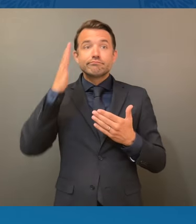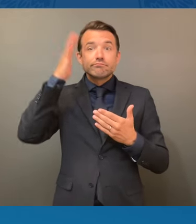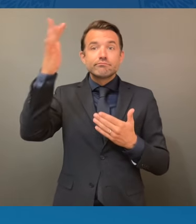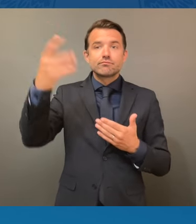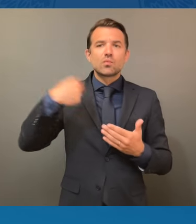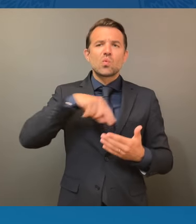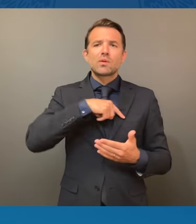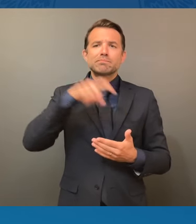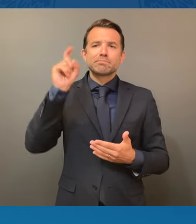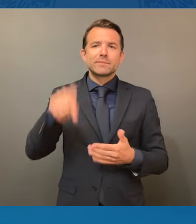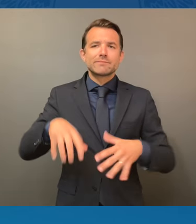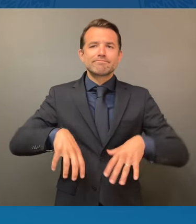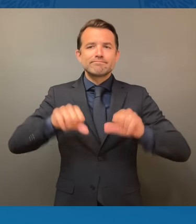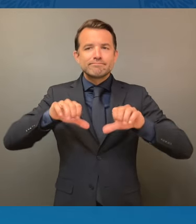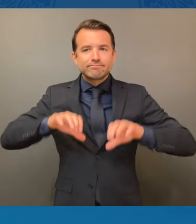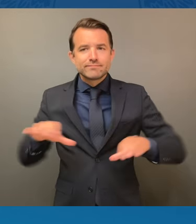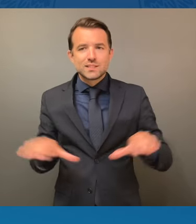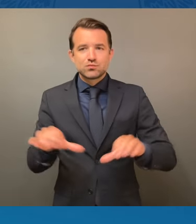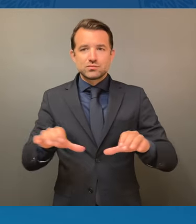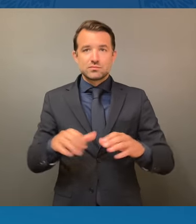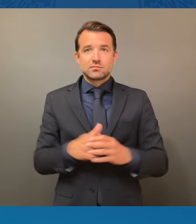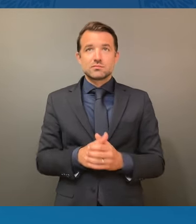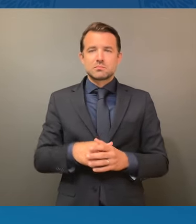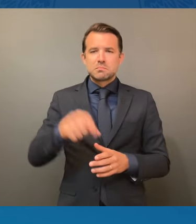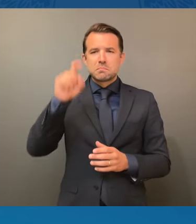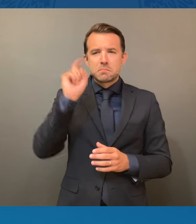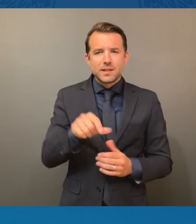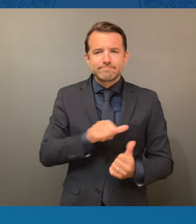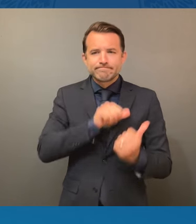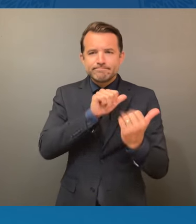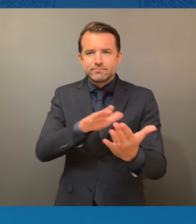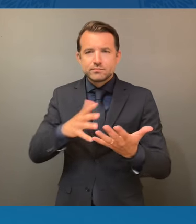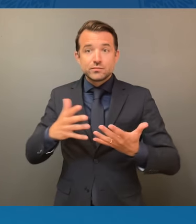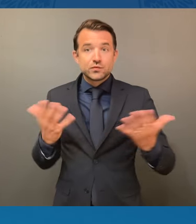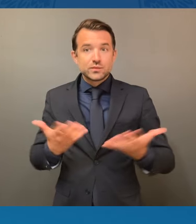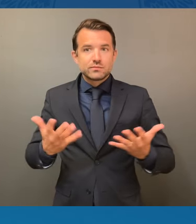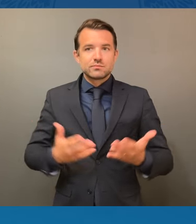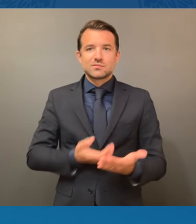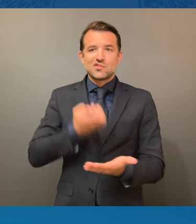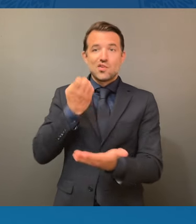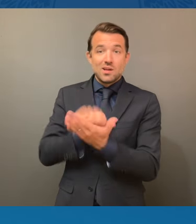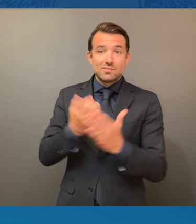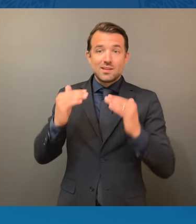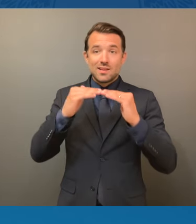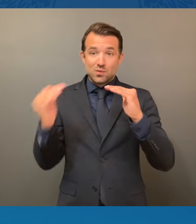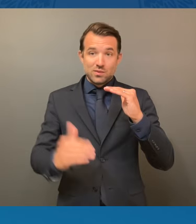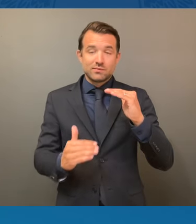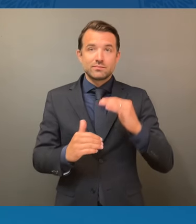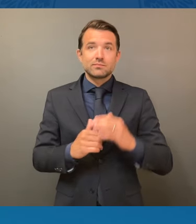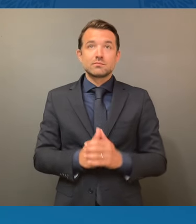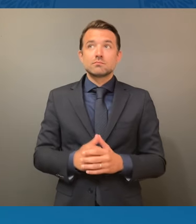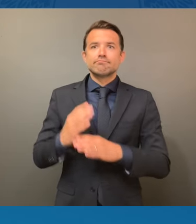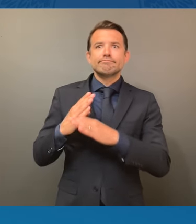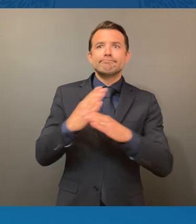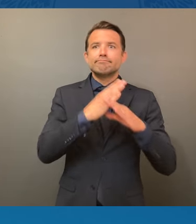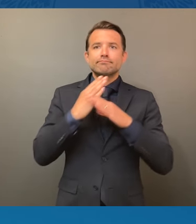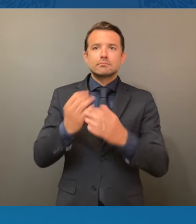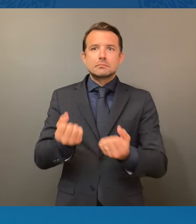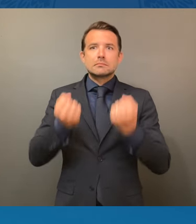the economic inequities that are holding back so many people in our nation, which is